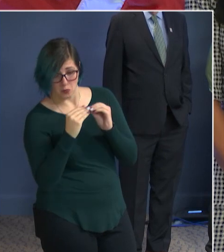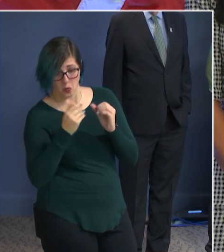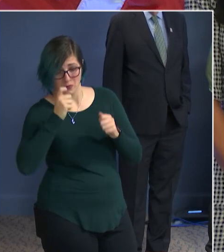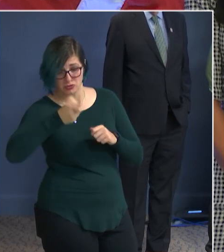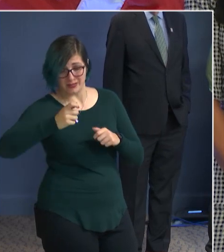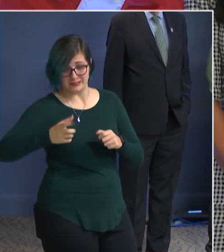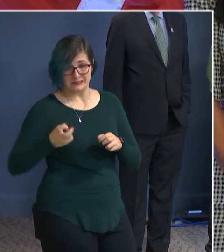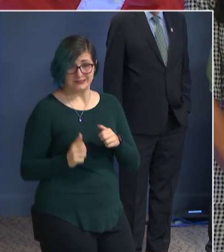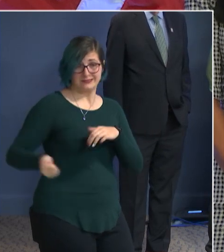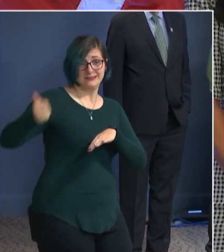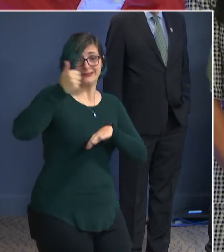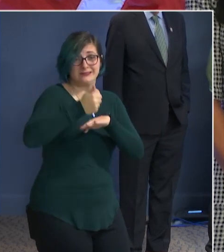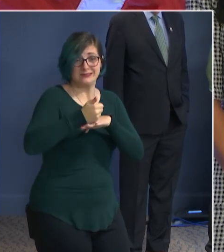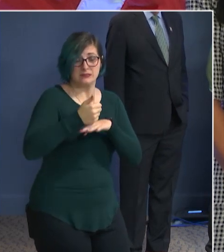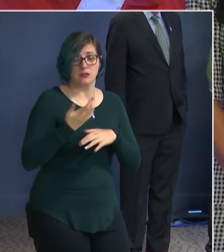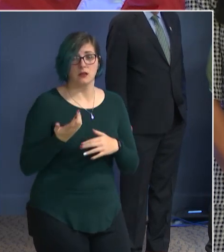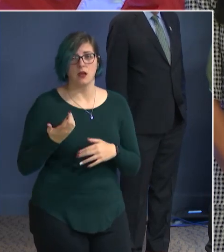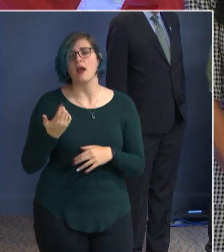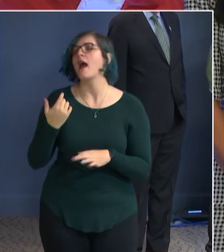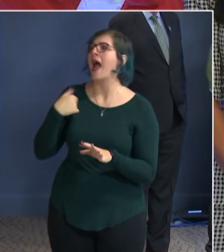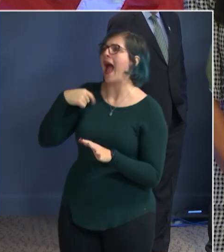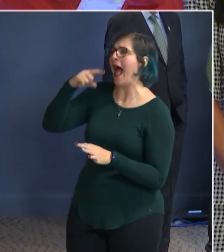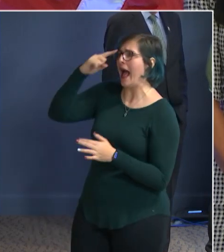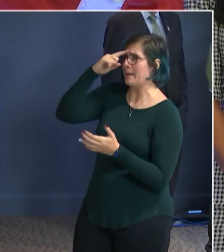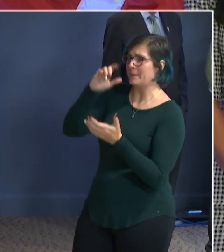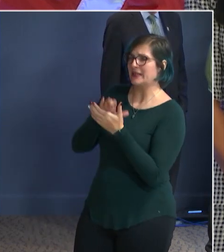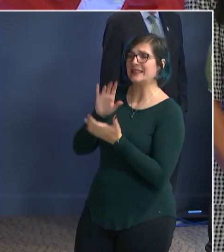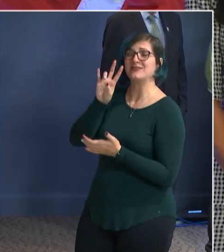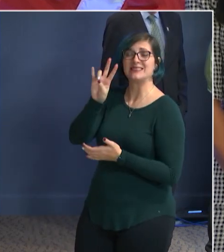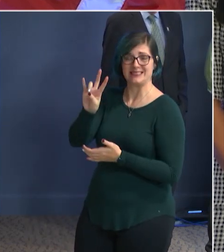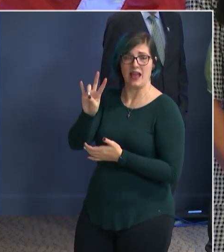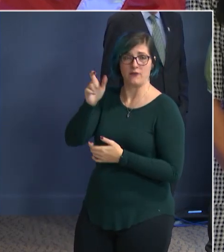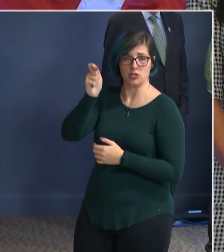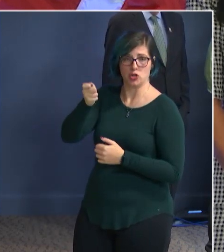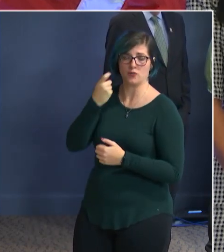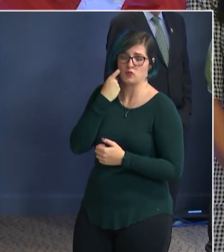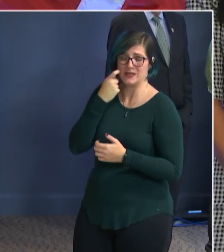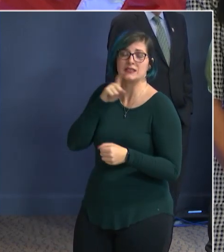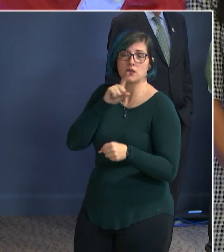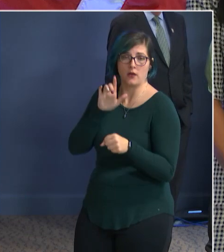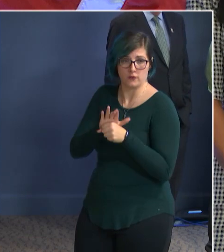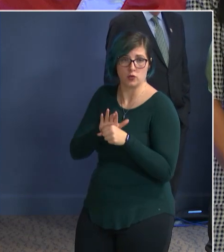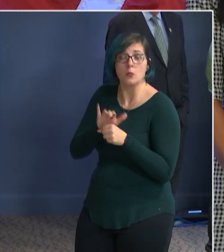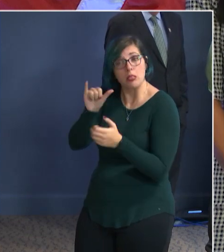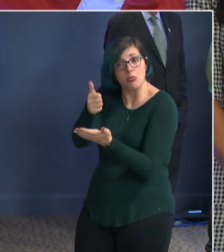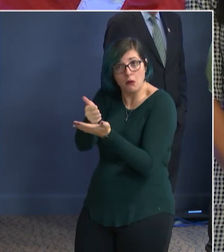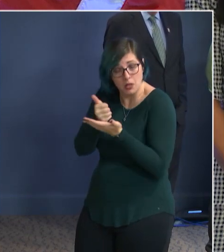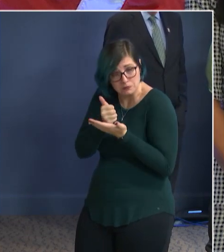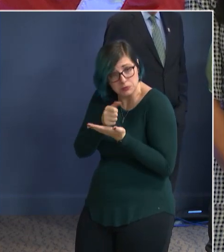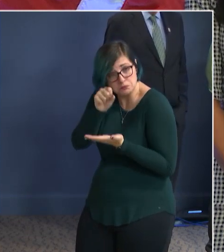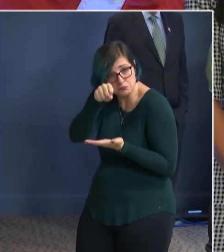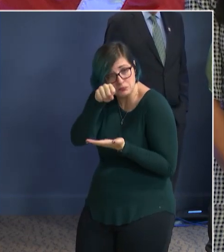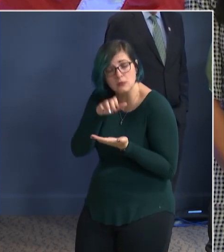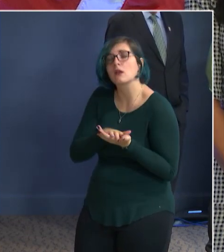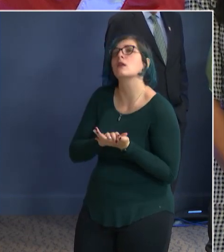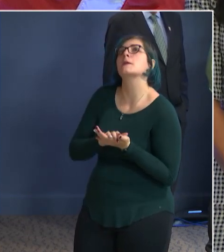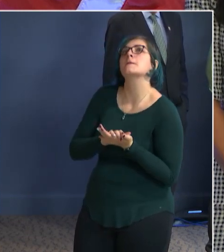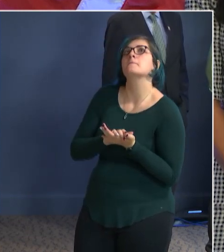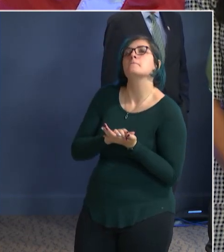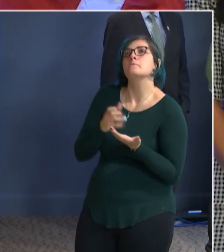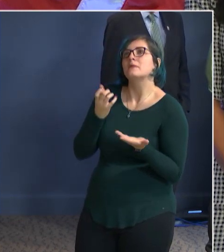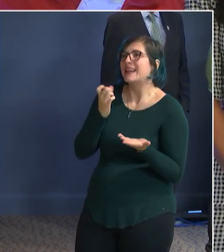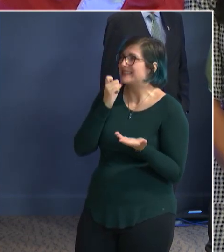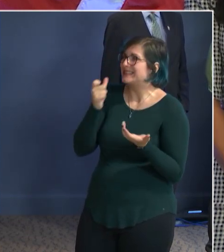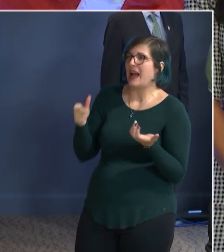up? Well, I believe 7 judges were recently confirmed, which is a help. It wasn't